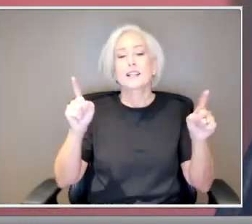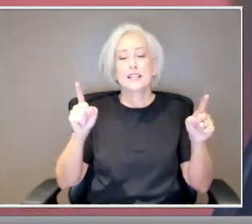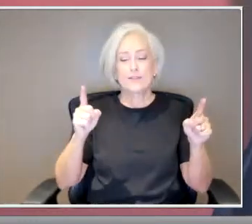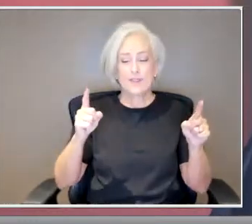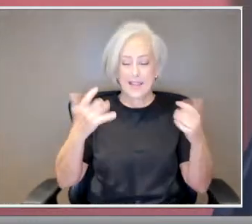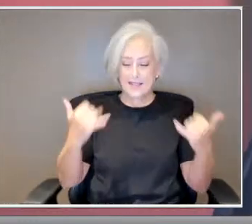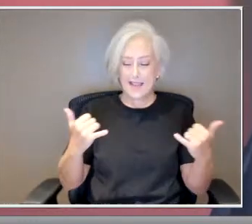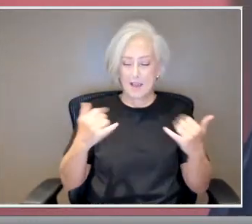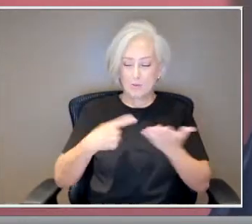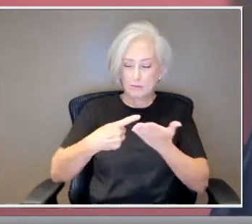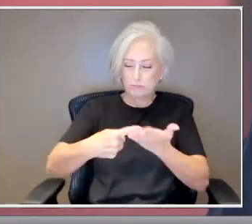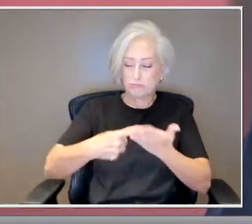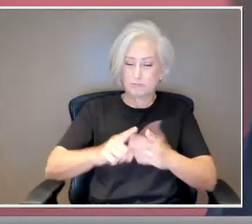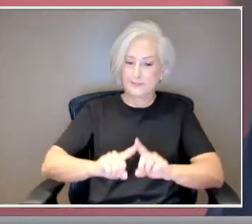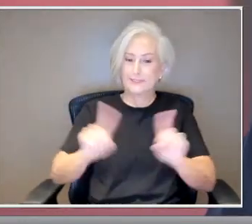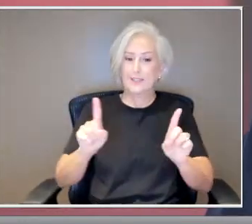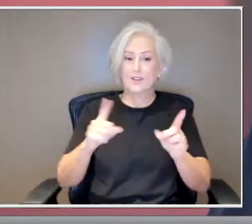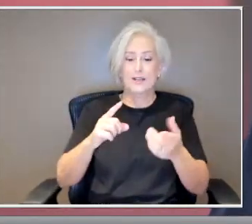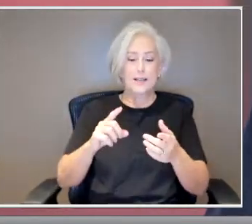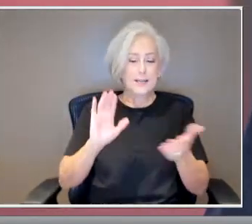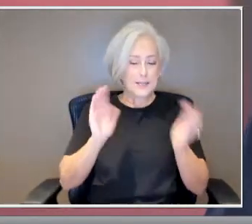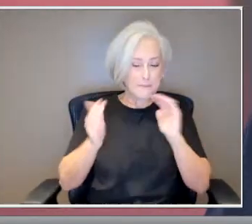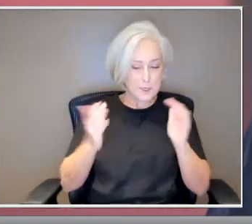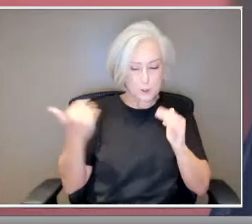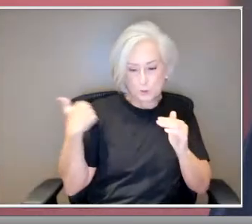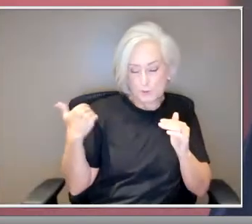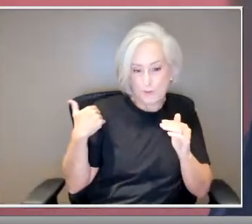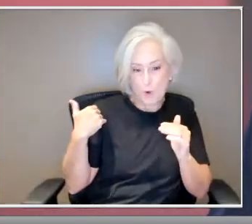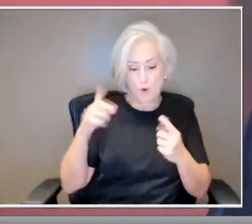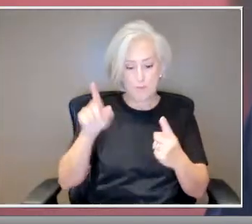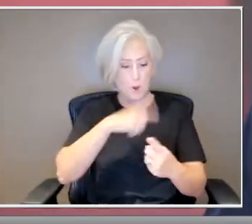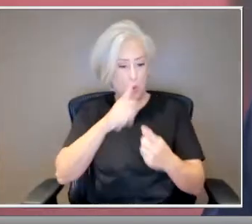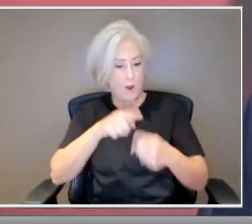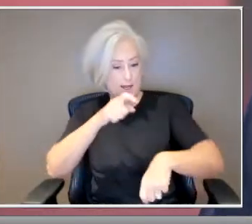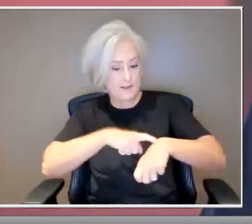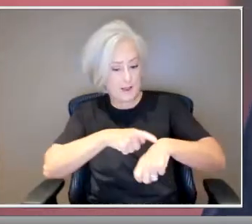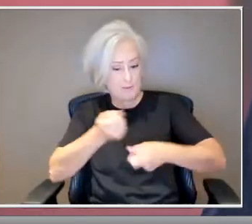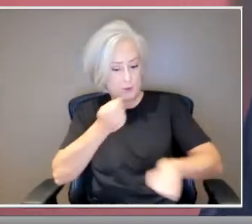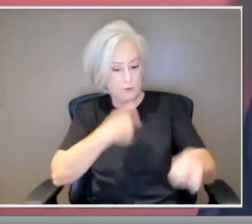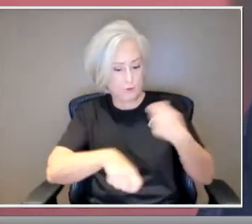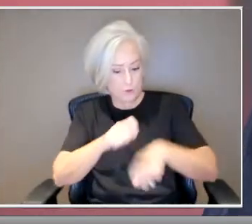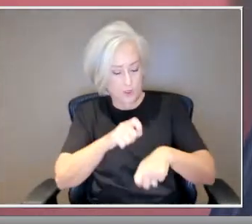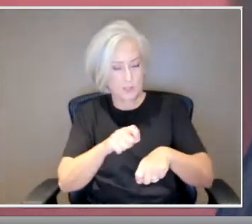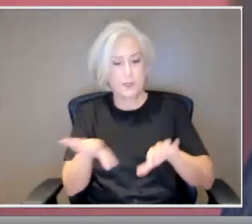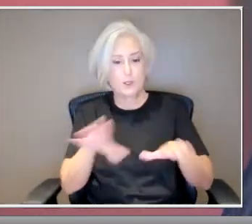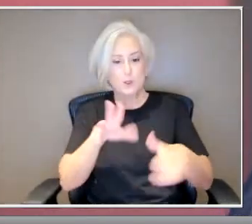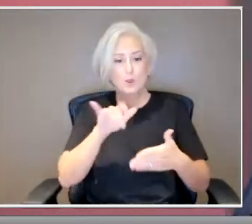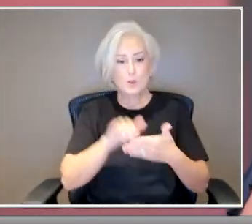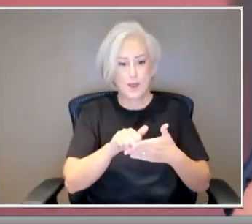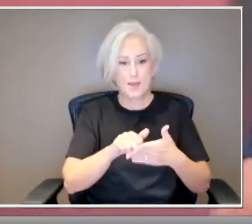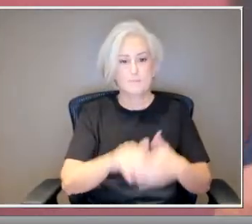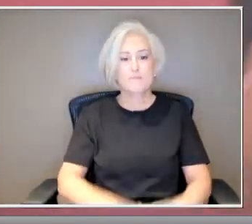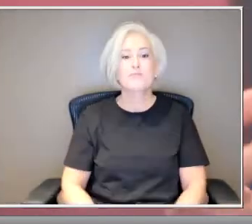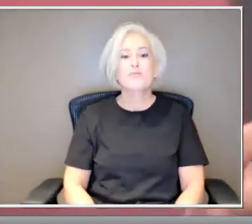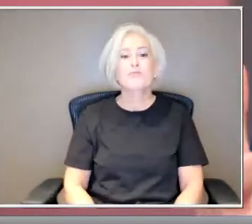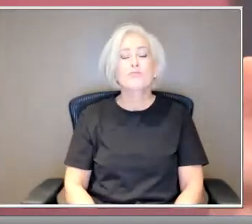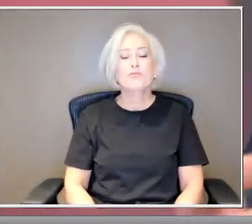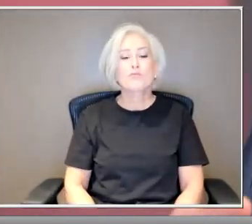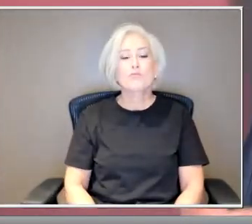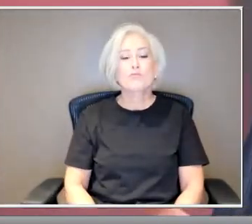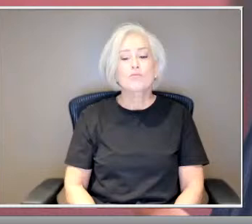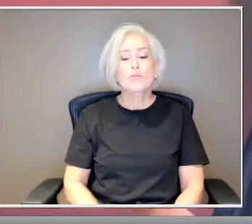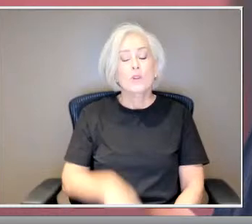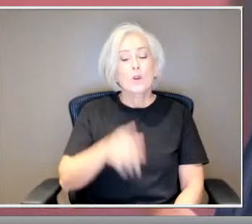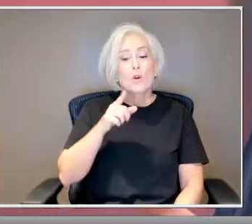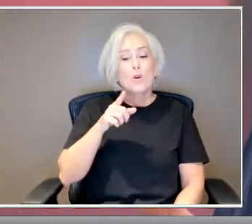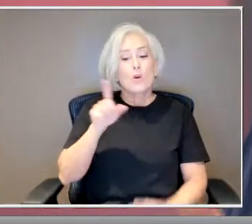right time to do that from a mechanical circulatory support standpoint. But unfortunately, by the time you reach sort of